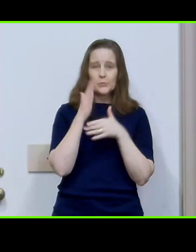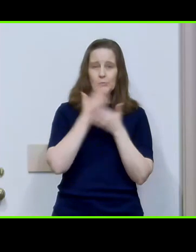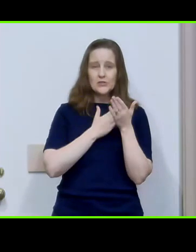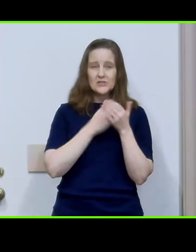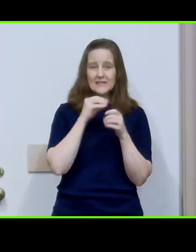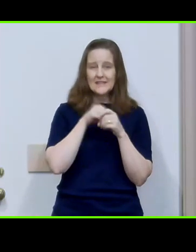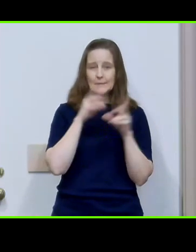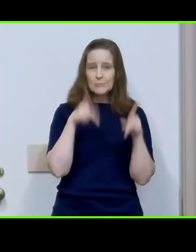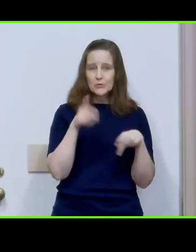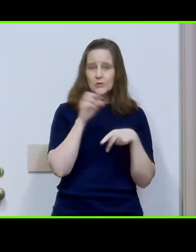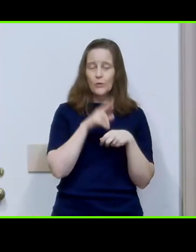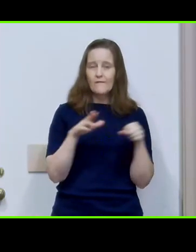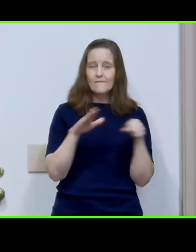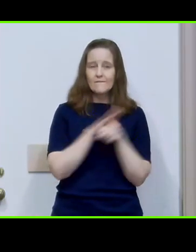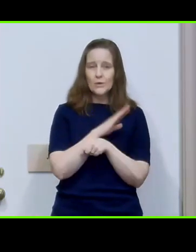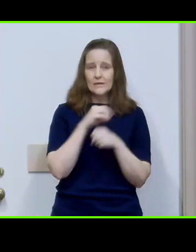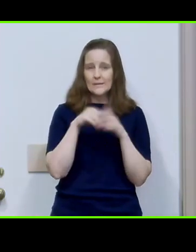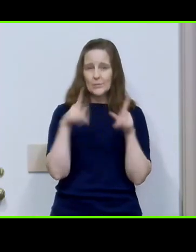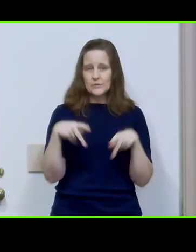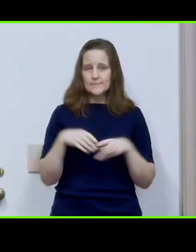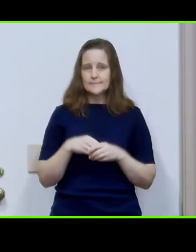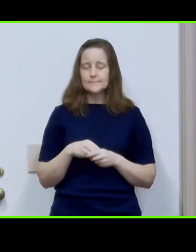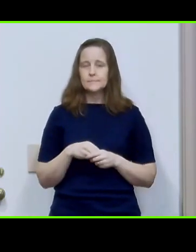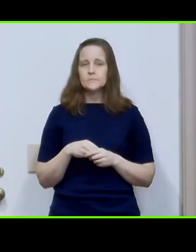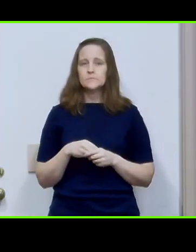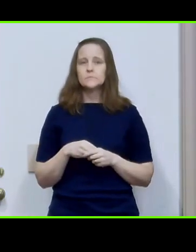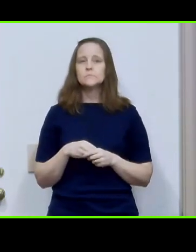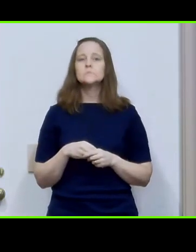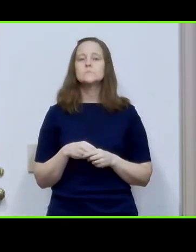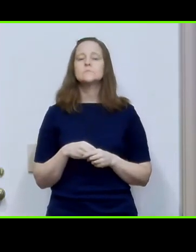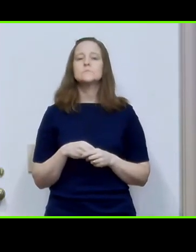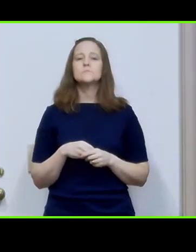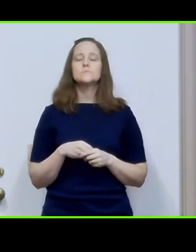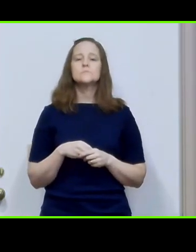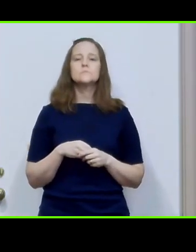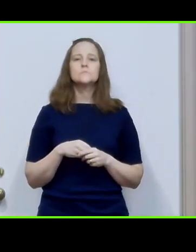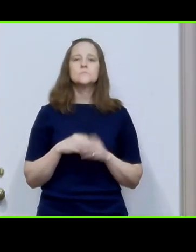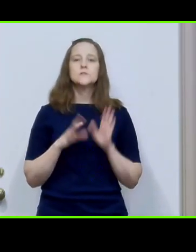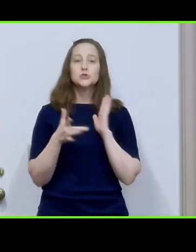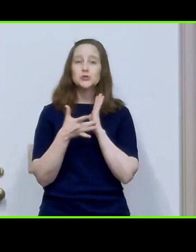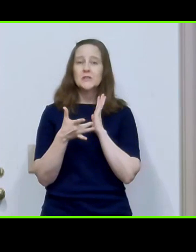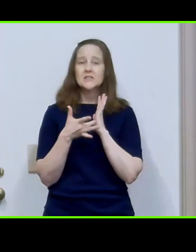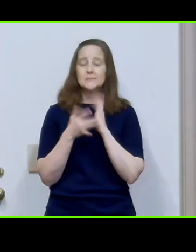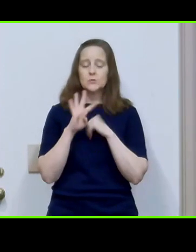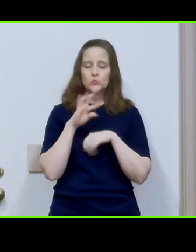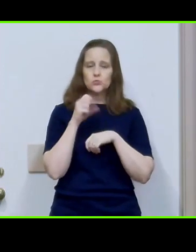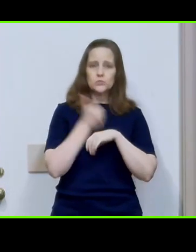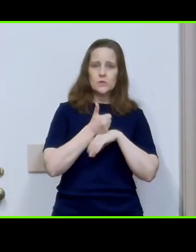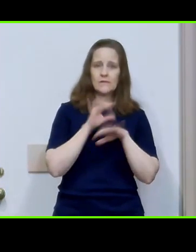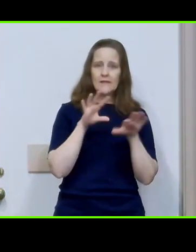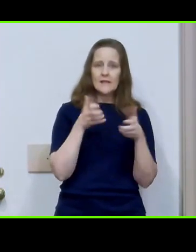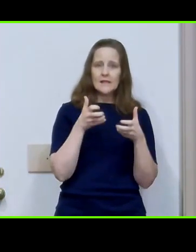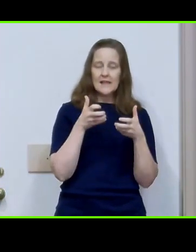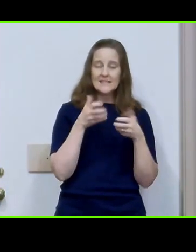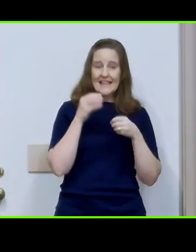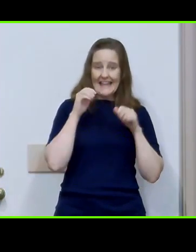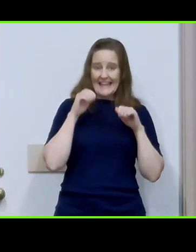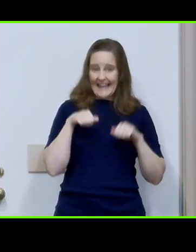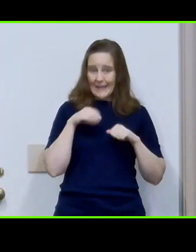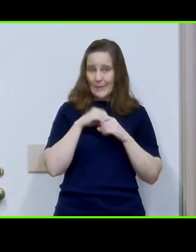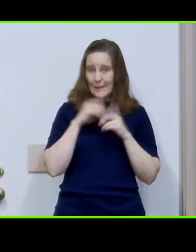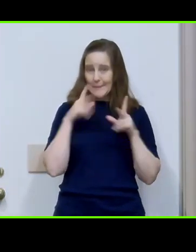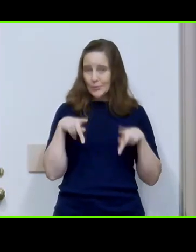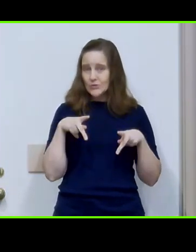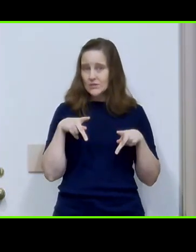person or fully in person. Our strategy has been to stage classes that can be in person, and